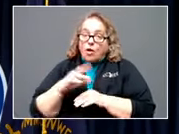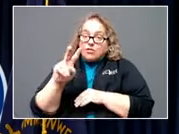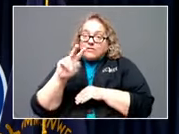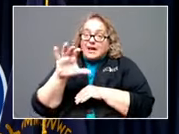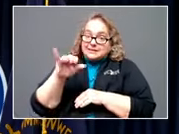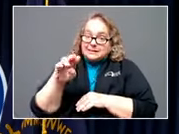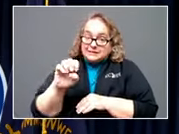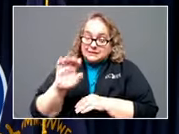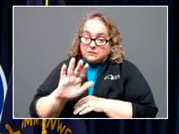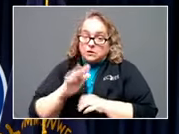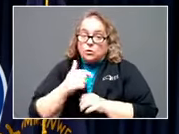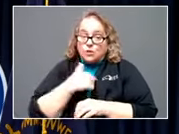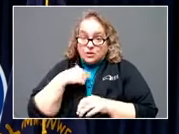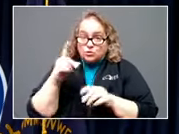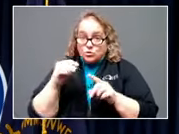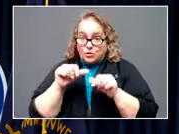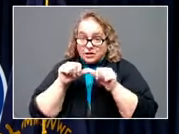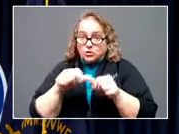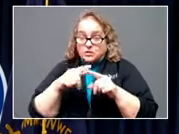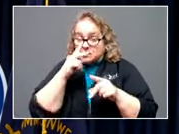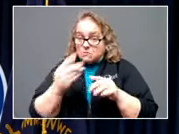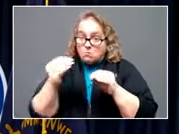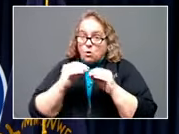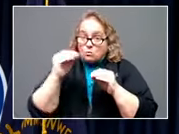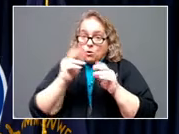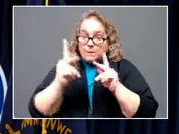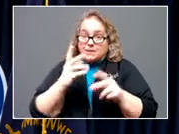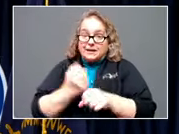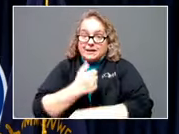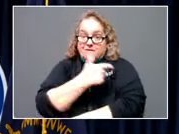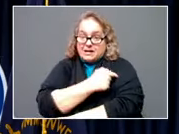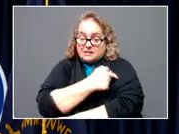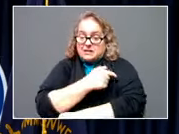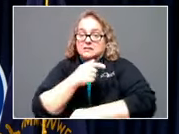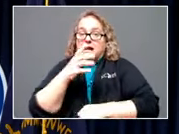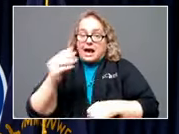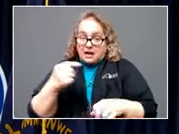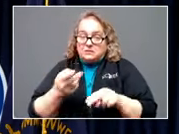do continue to see more people getting vaccinated, and the pace has picked up at least some.